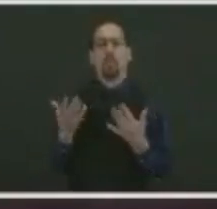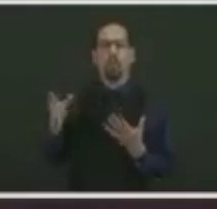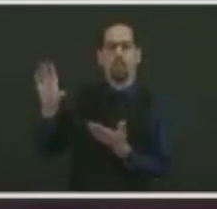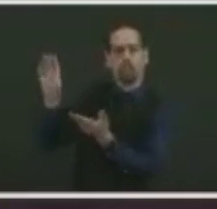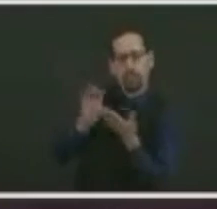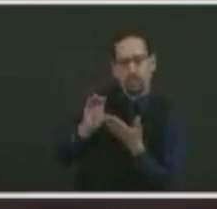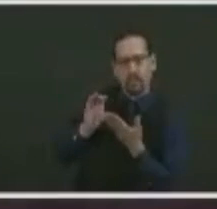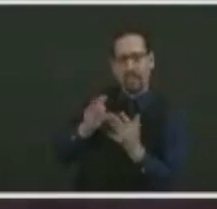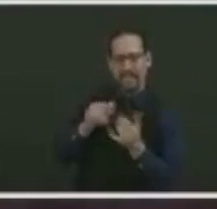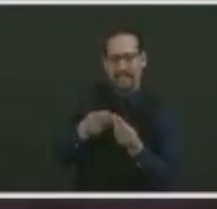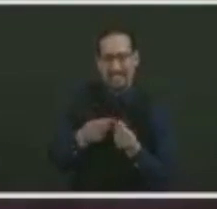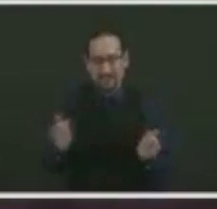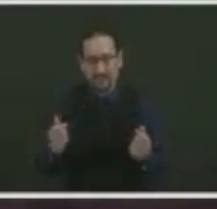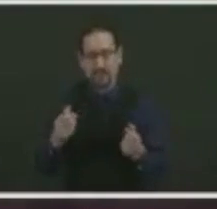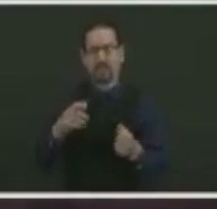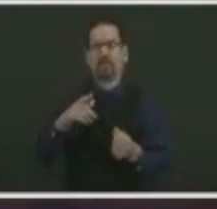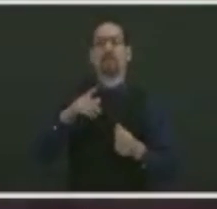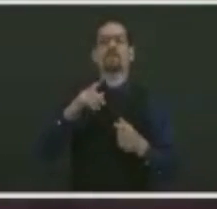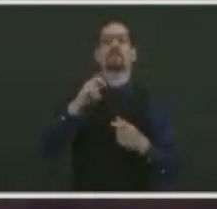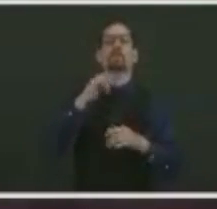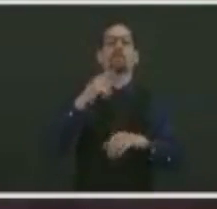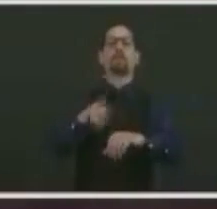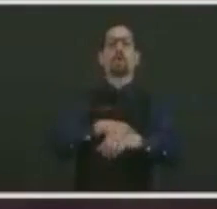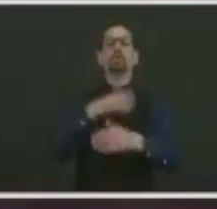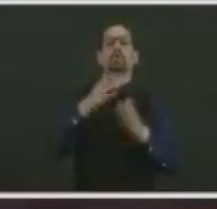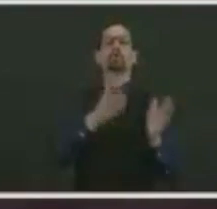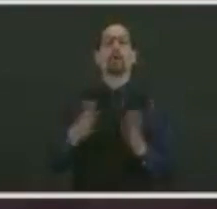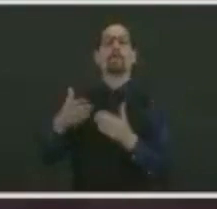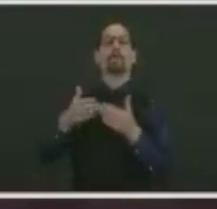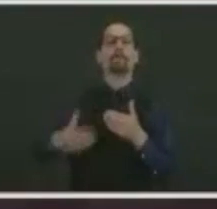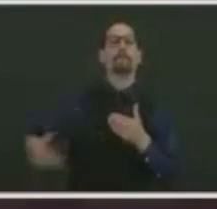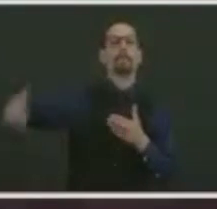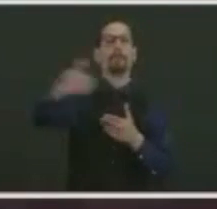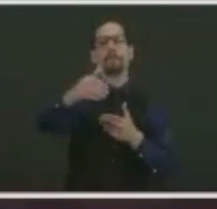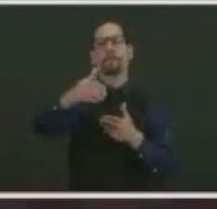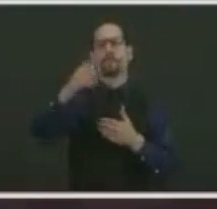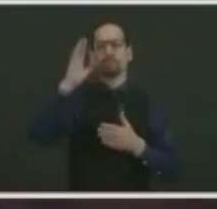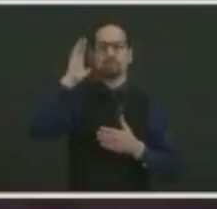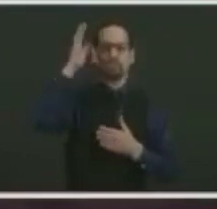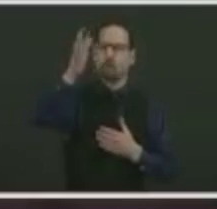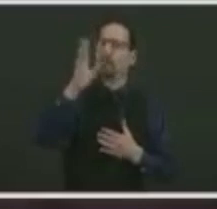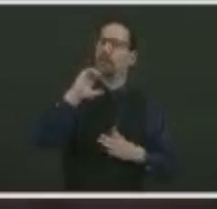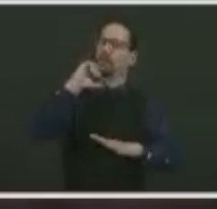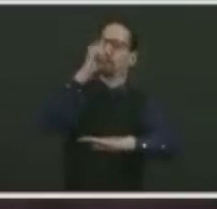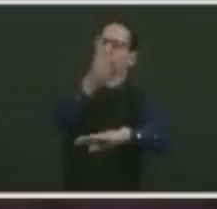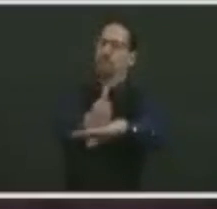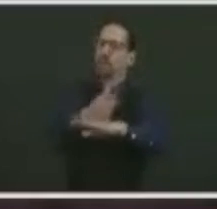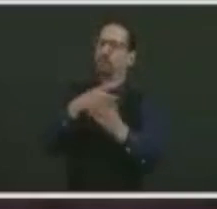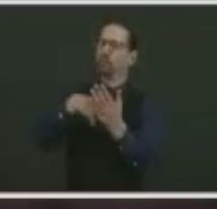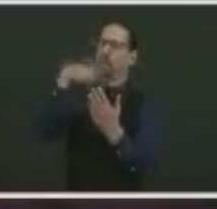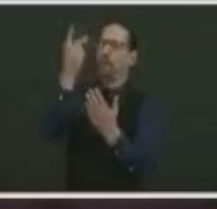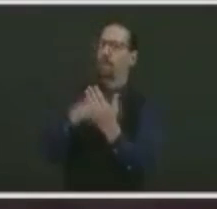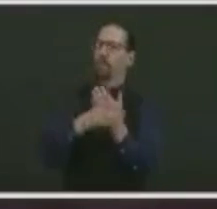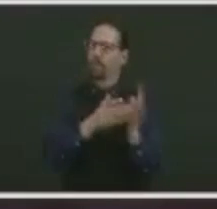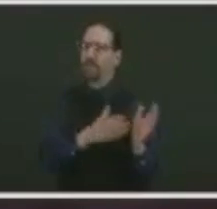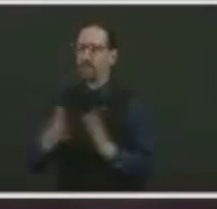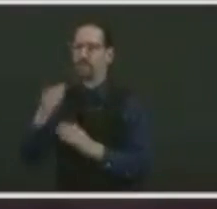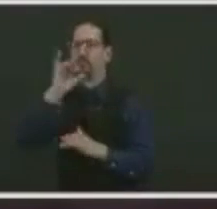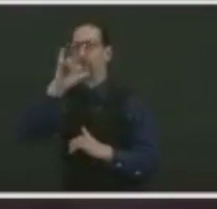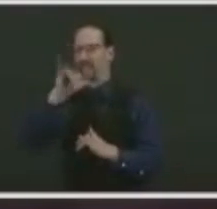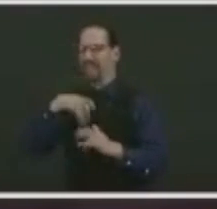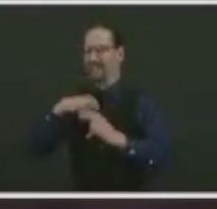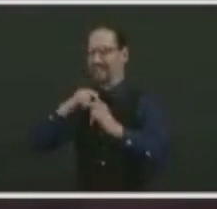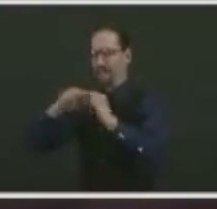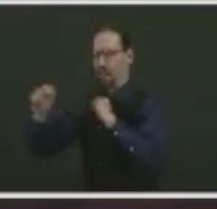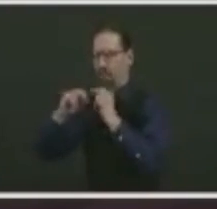long-term step is a broader program where we can come up to a mediated solution. And so that's what we're going to do. And